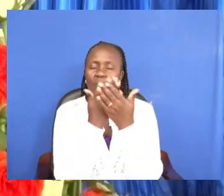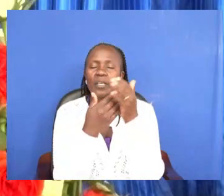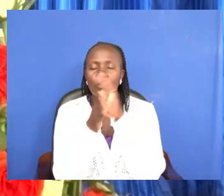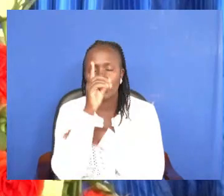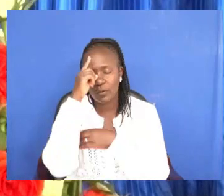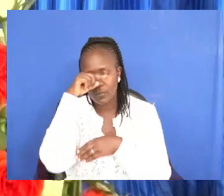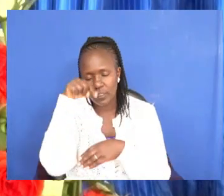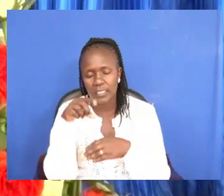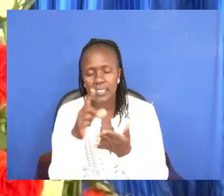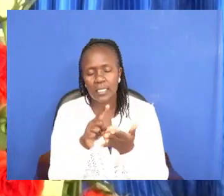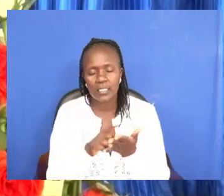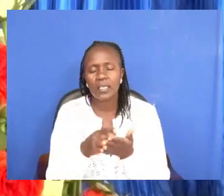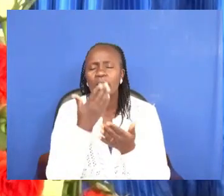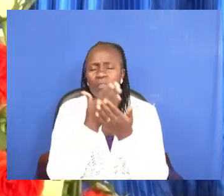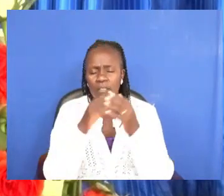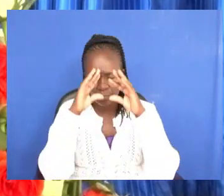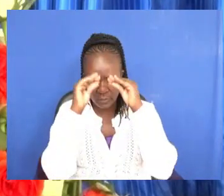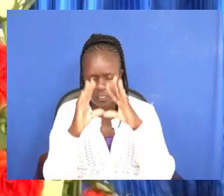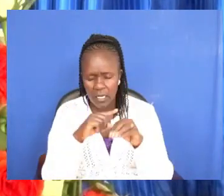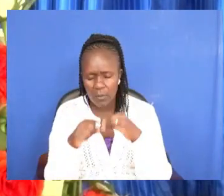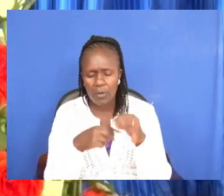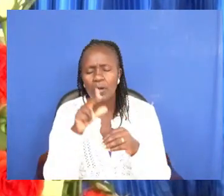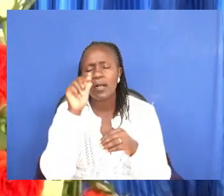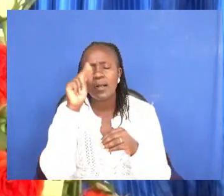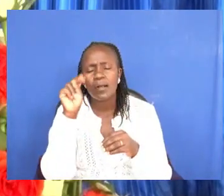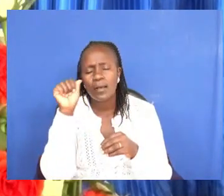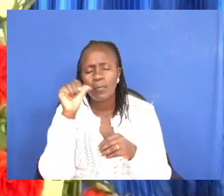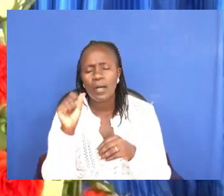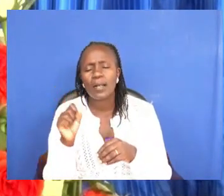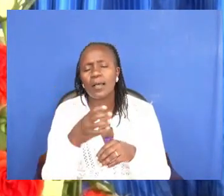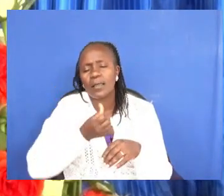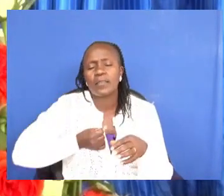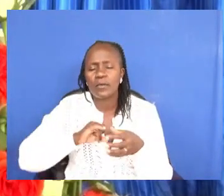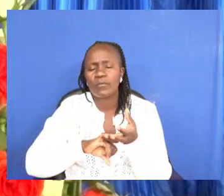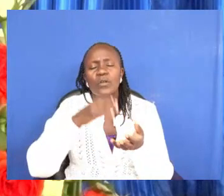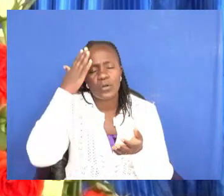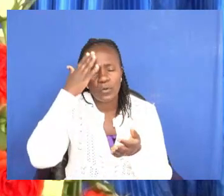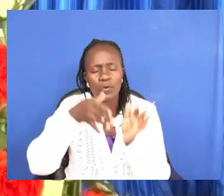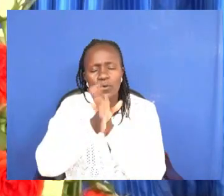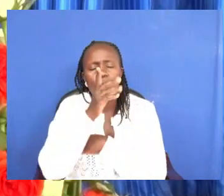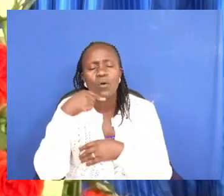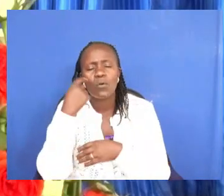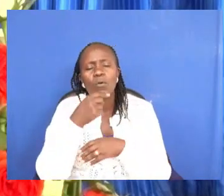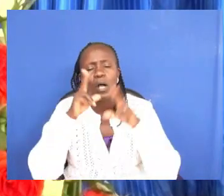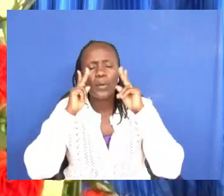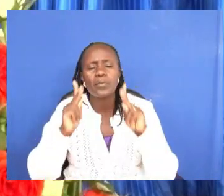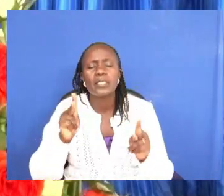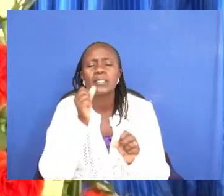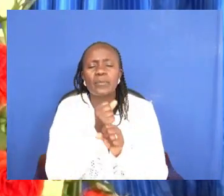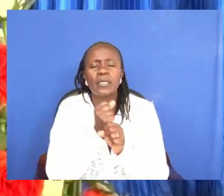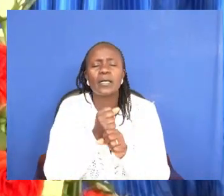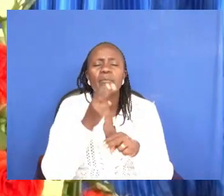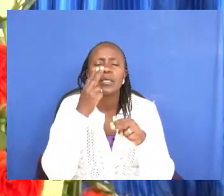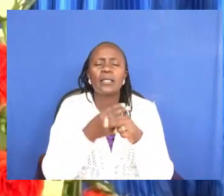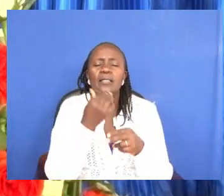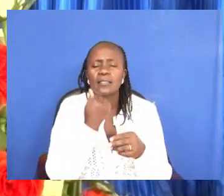you, God, for this lesson. Thank you for teaching us about Nabal and Abigail. Thank you for letting us know, God, that those who are peacemakers are going to be